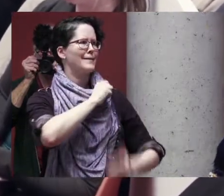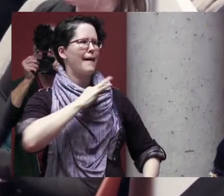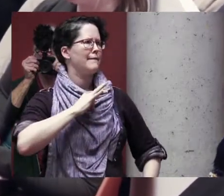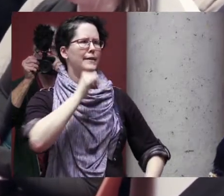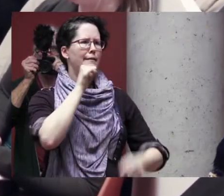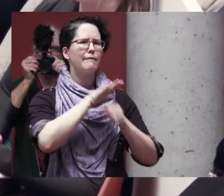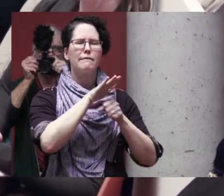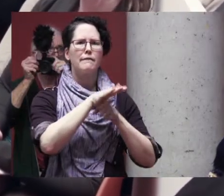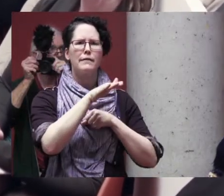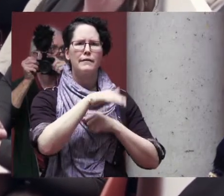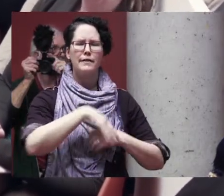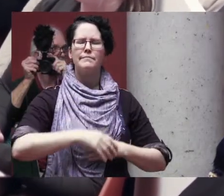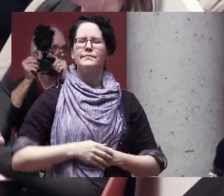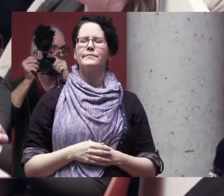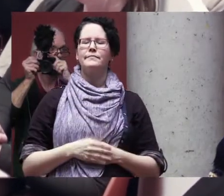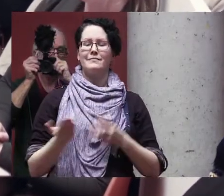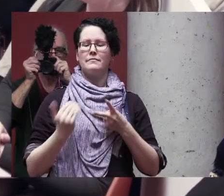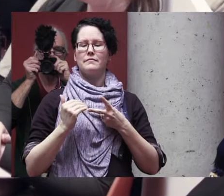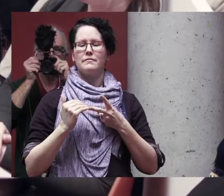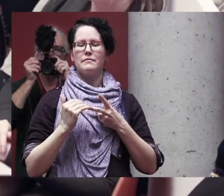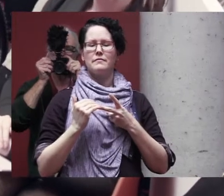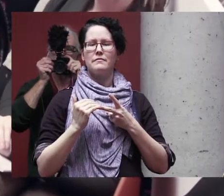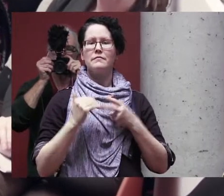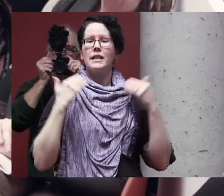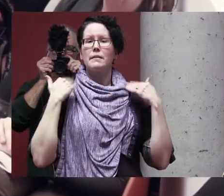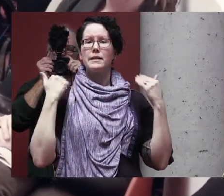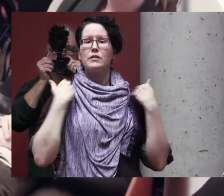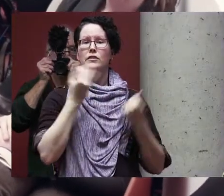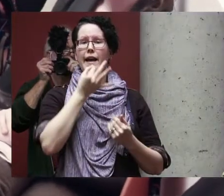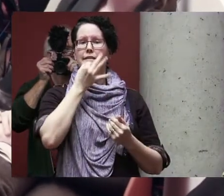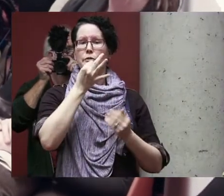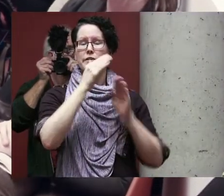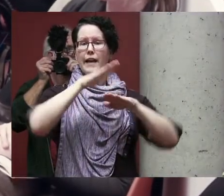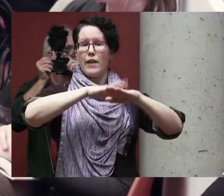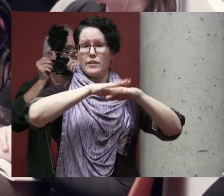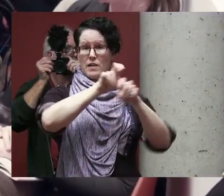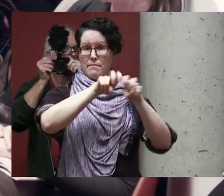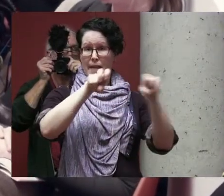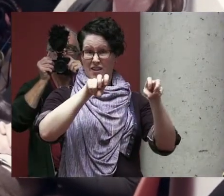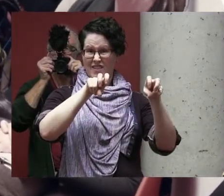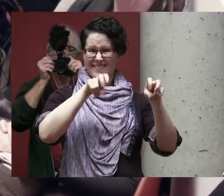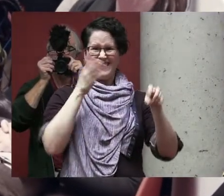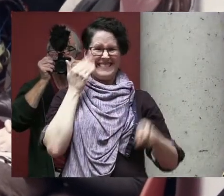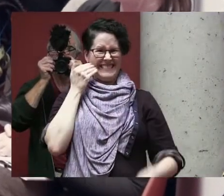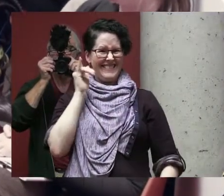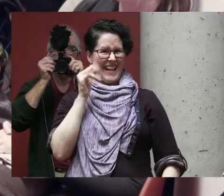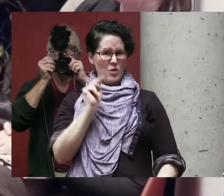Then the report from the Minister's Expert Advisory Panel, released January of this year, which